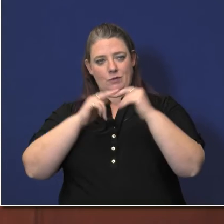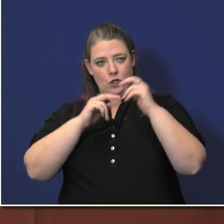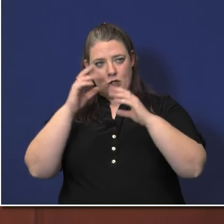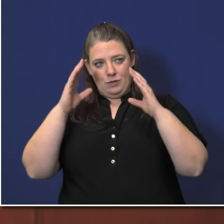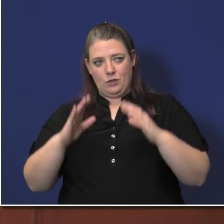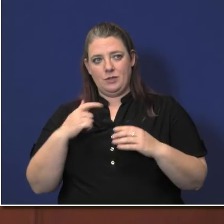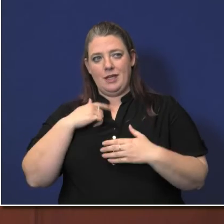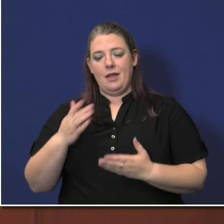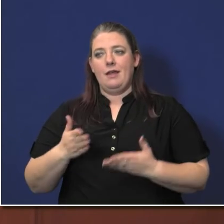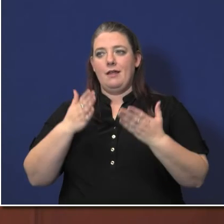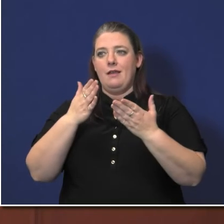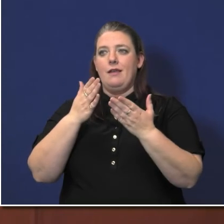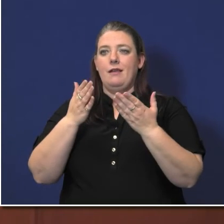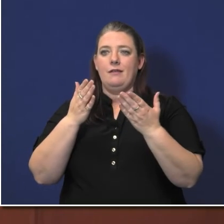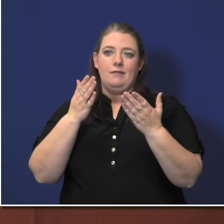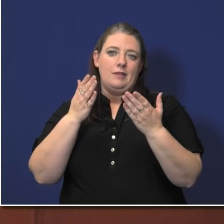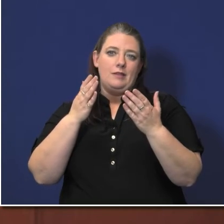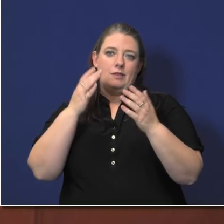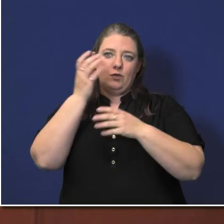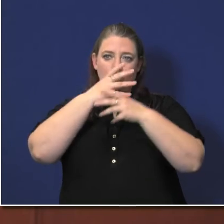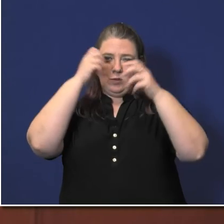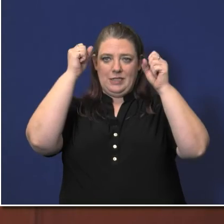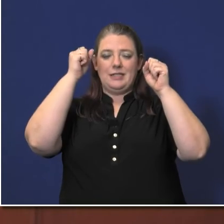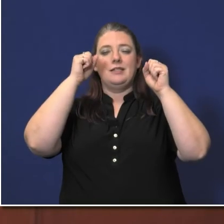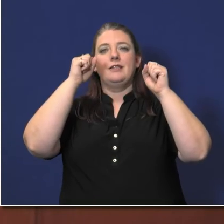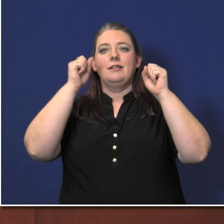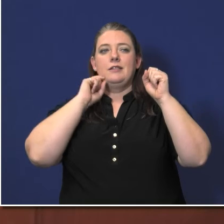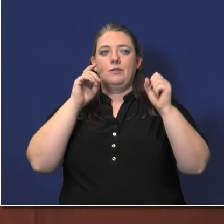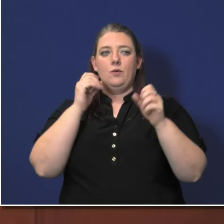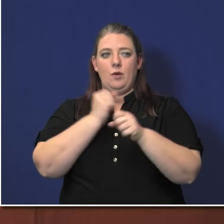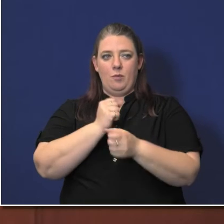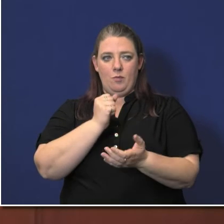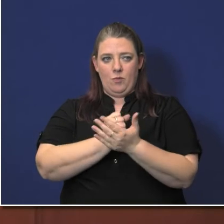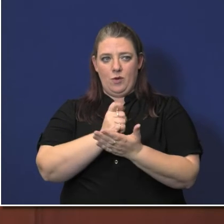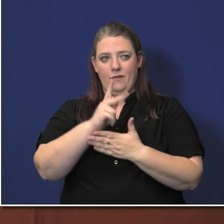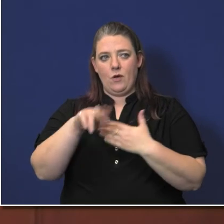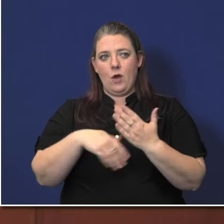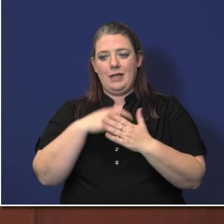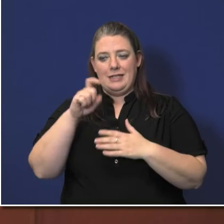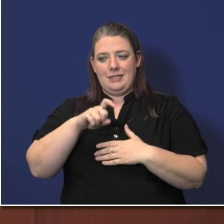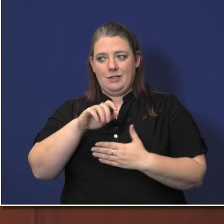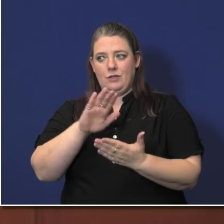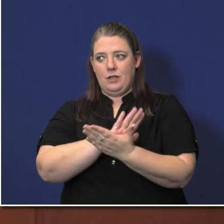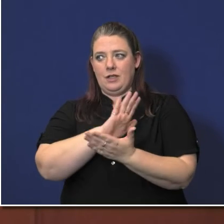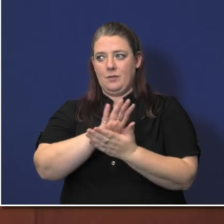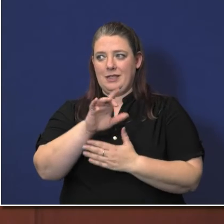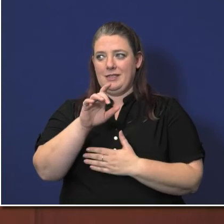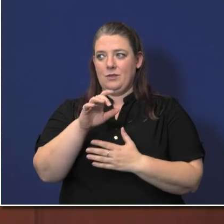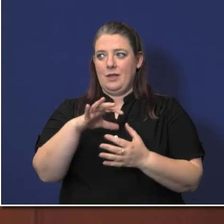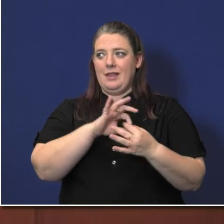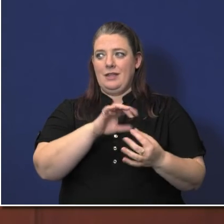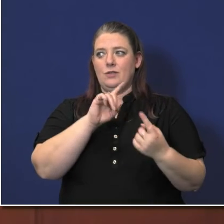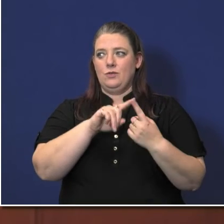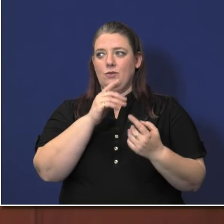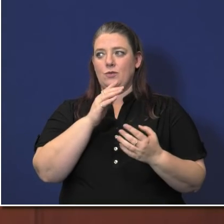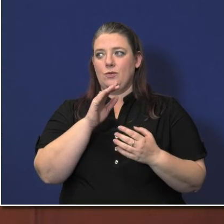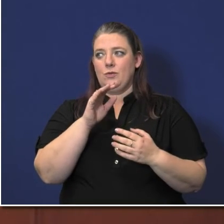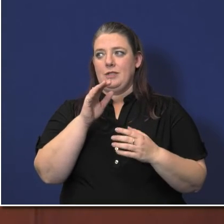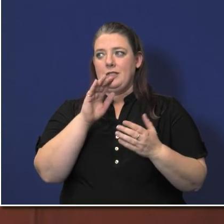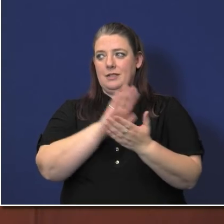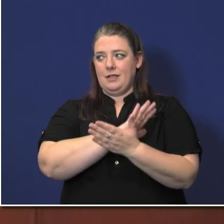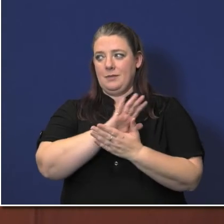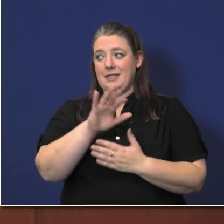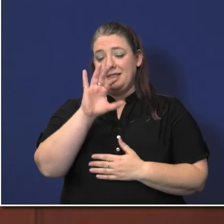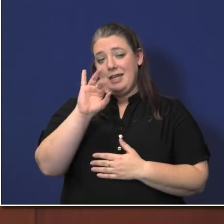the superintendent or designee to execute all necessary documents related to such contracts as follows.